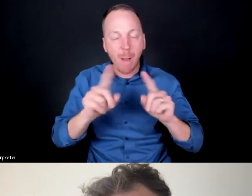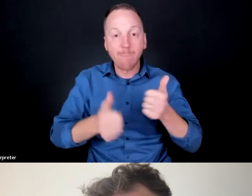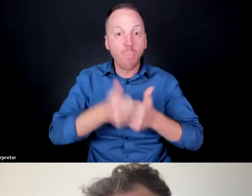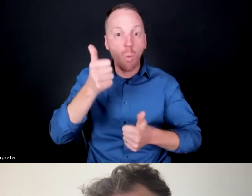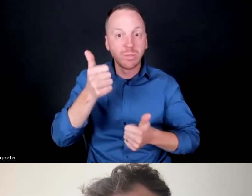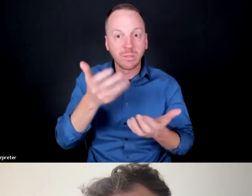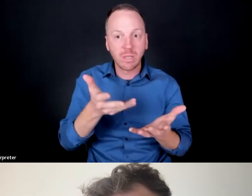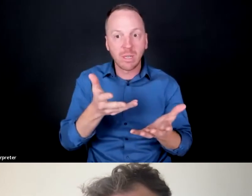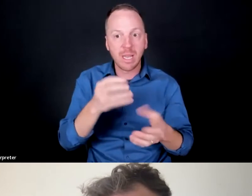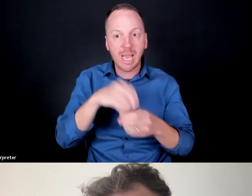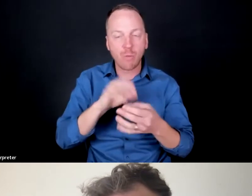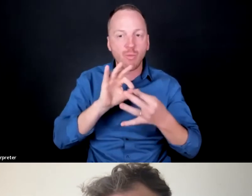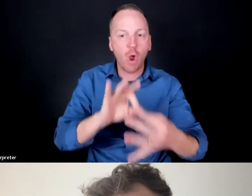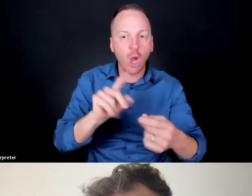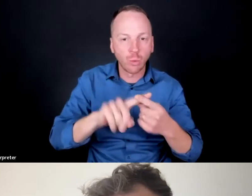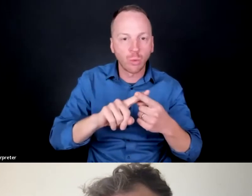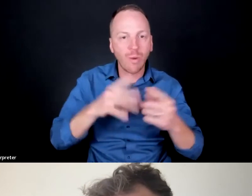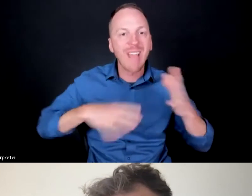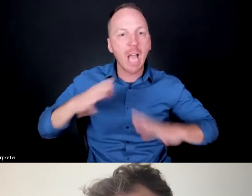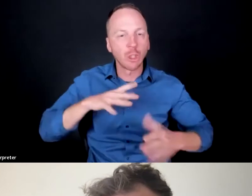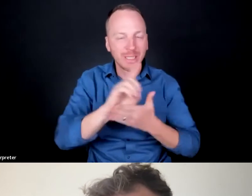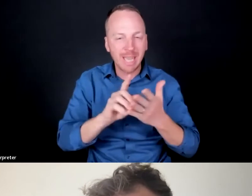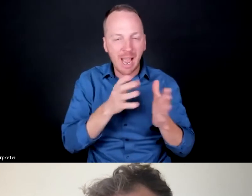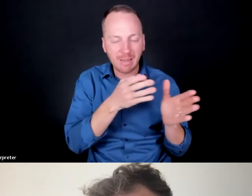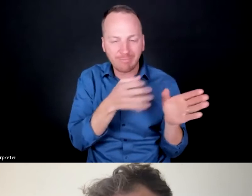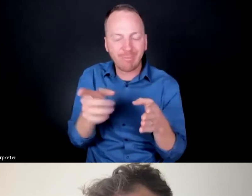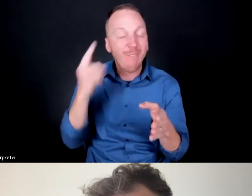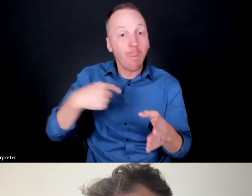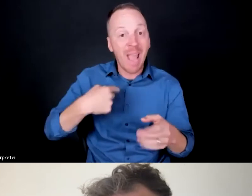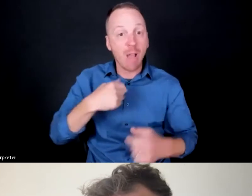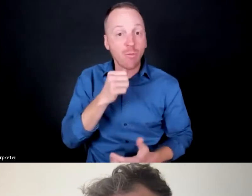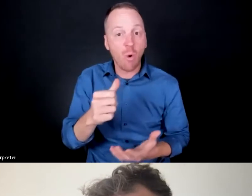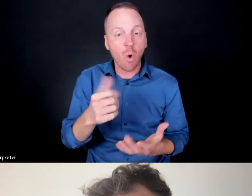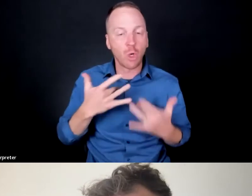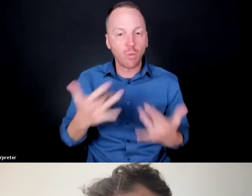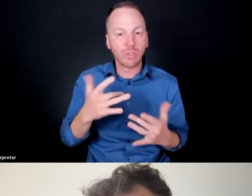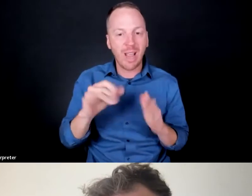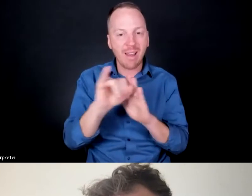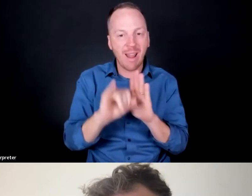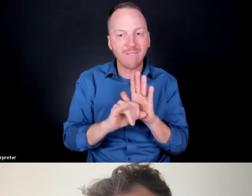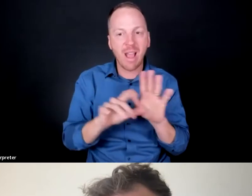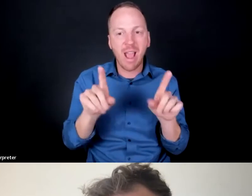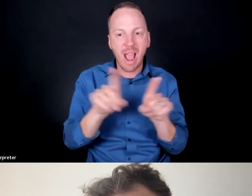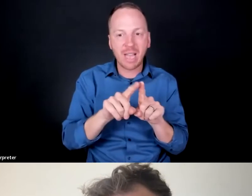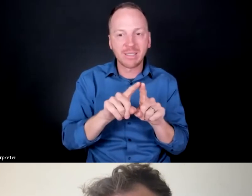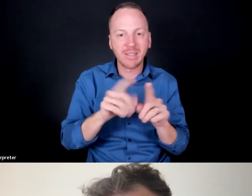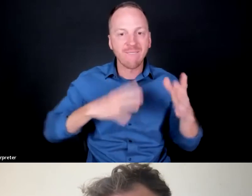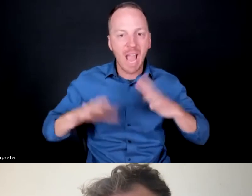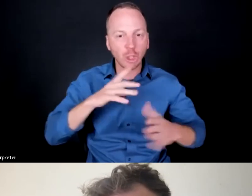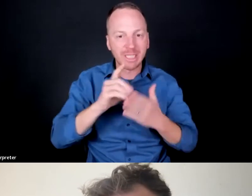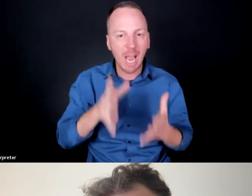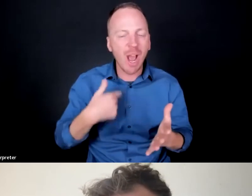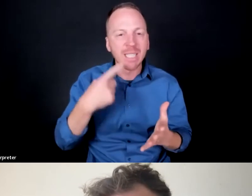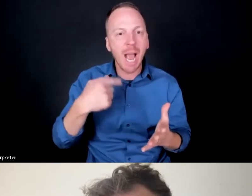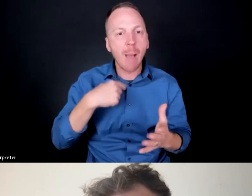mostly in regards to like fashion design. So like for me, I don't usually identify as a fashion designer. I say I'm